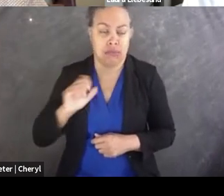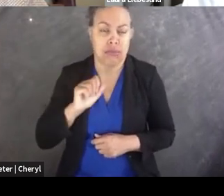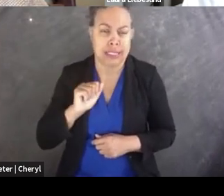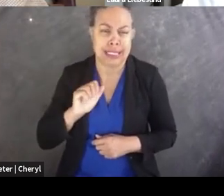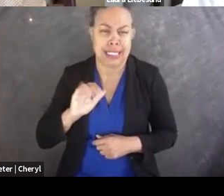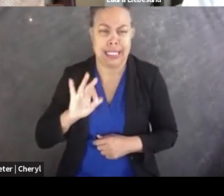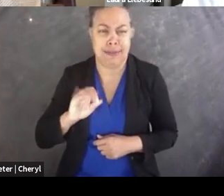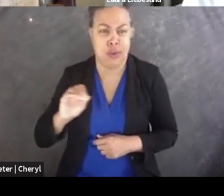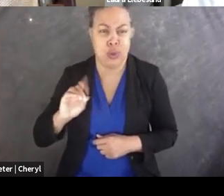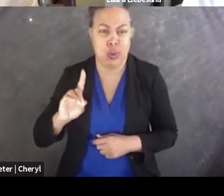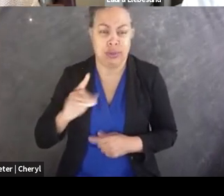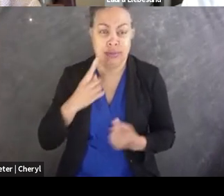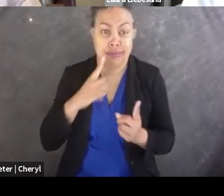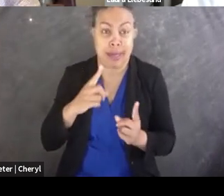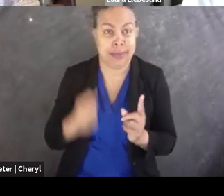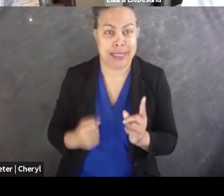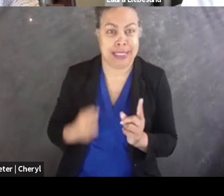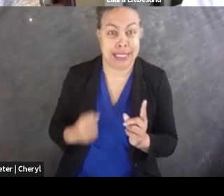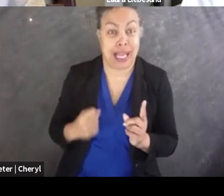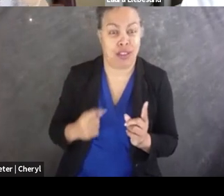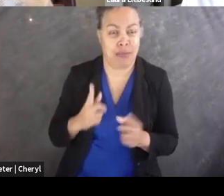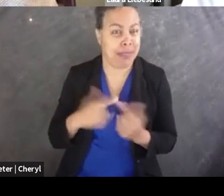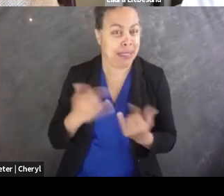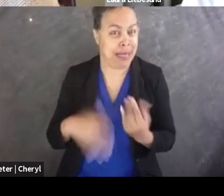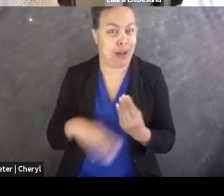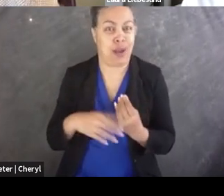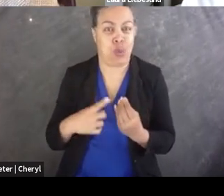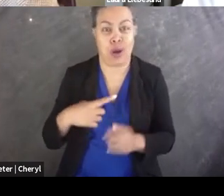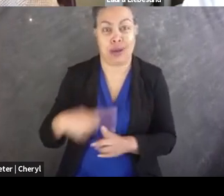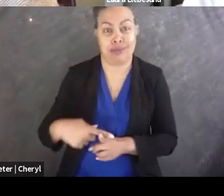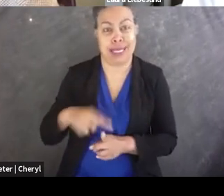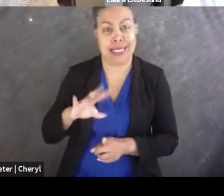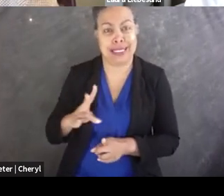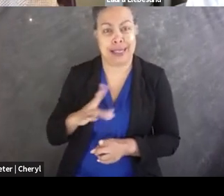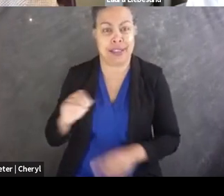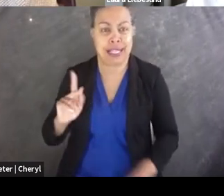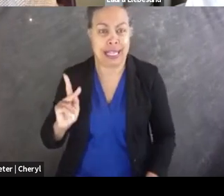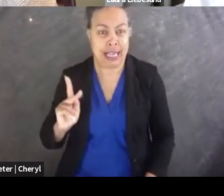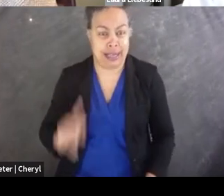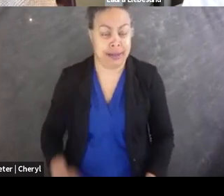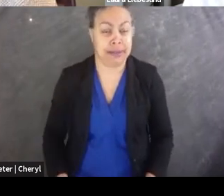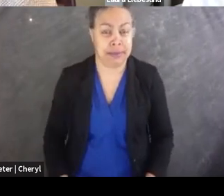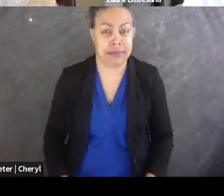South opened over at 7th and K Streets. There are